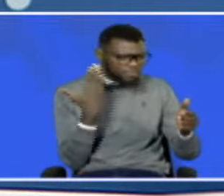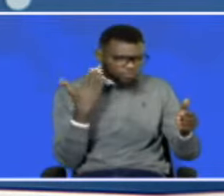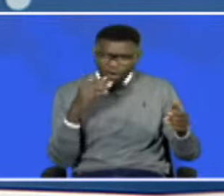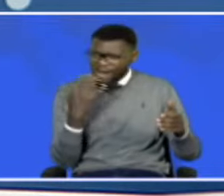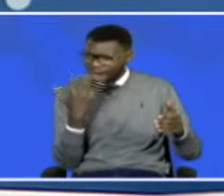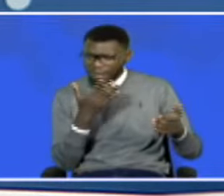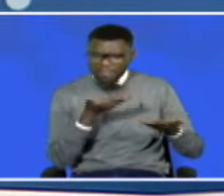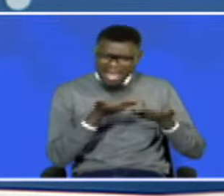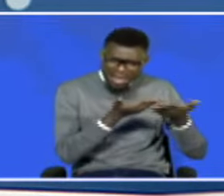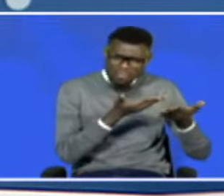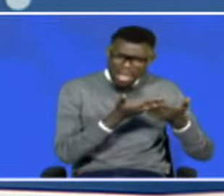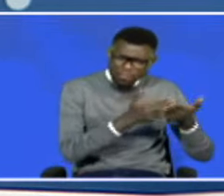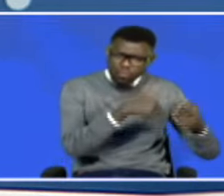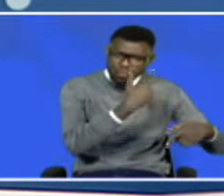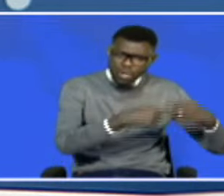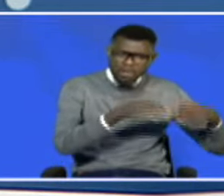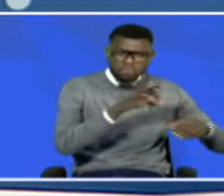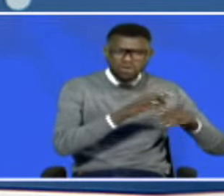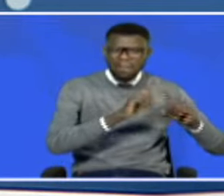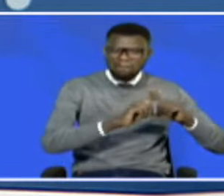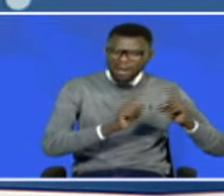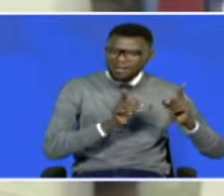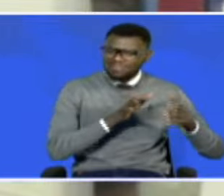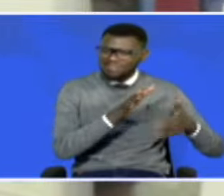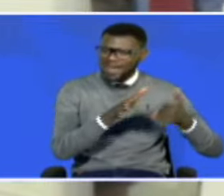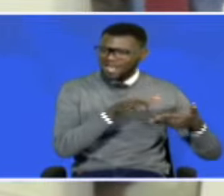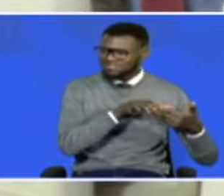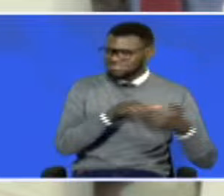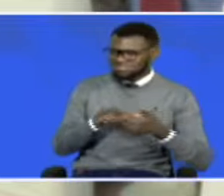downfall. KTN's Daniel Kariuki has more.